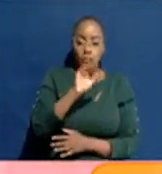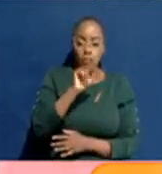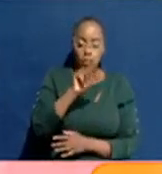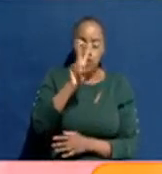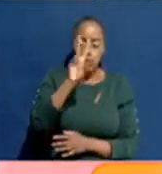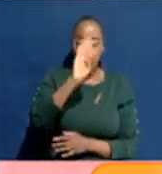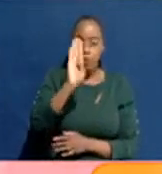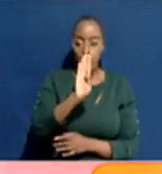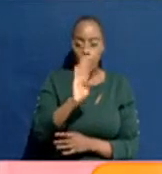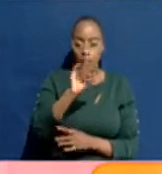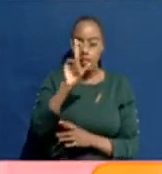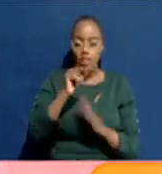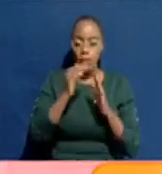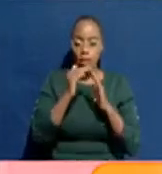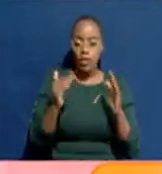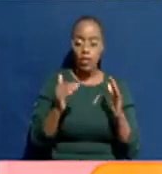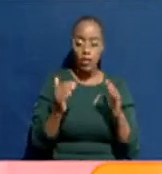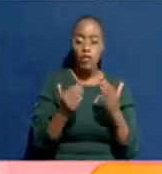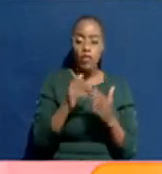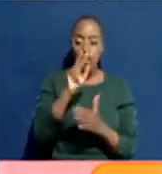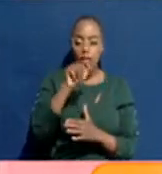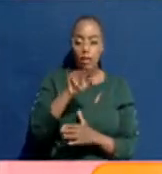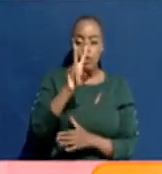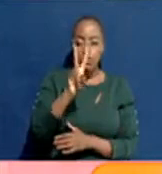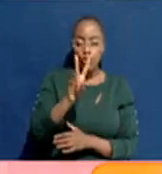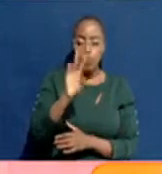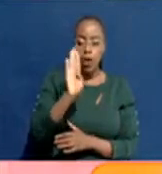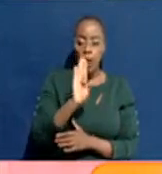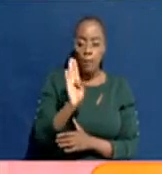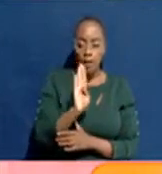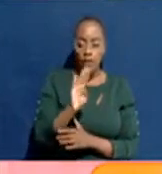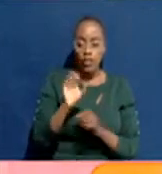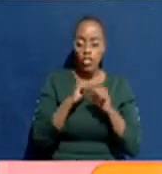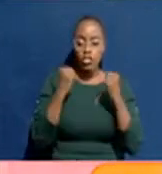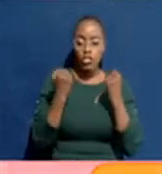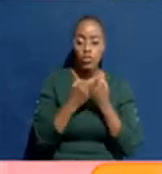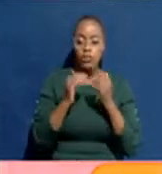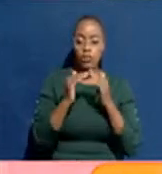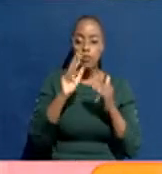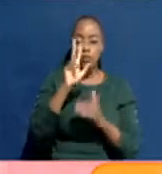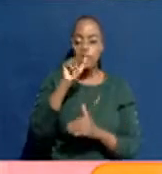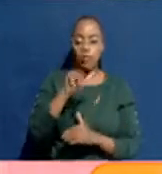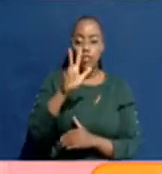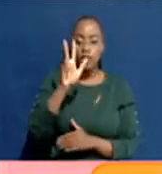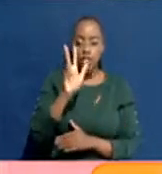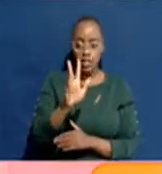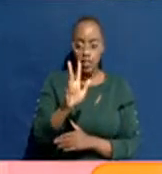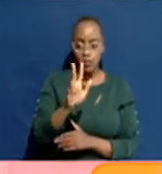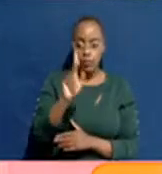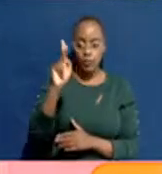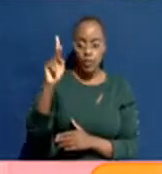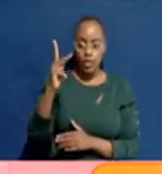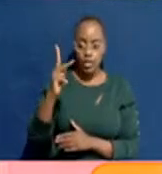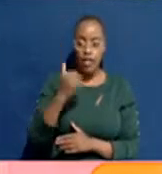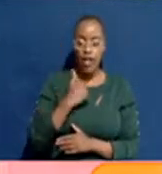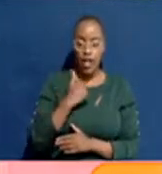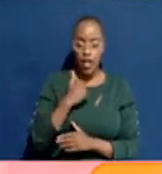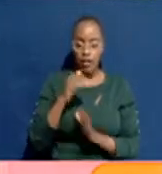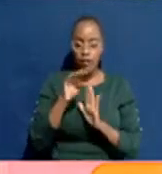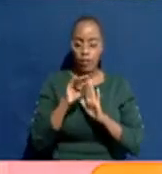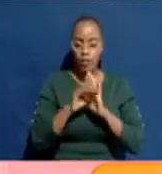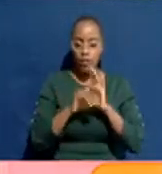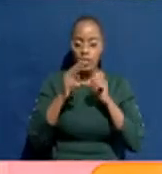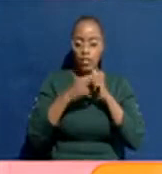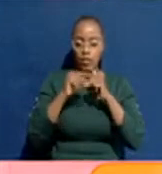shillings. Affordable housing is taking 3.2 billion shillings. Social housing, 3.3 billion shillings. Kenya Urban Program,